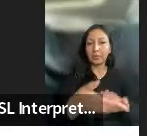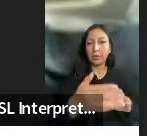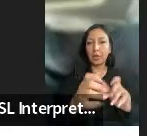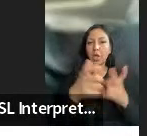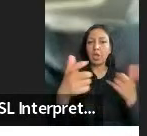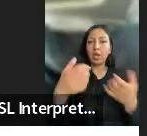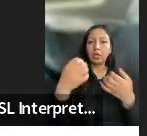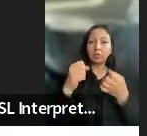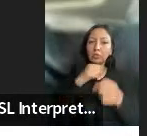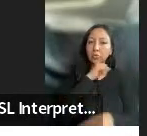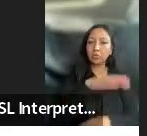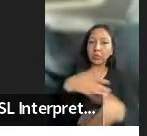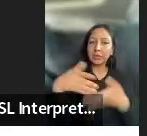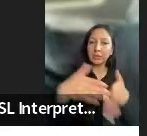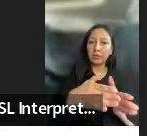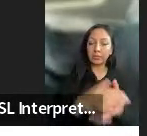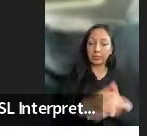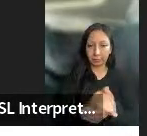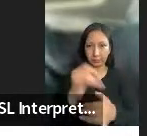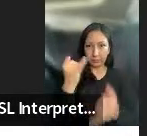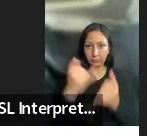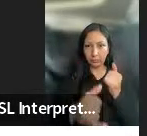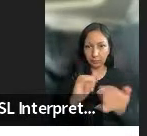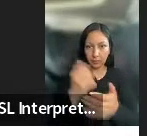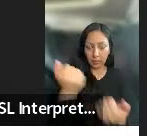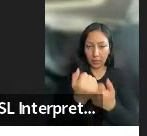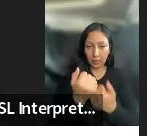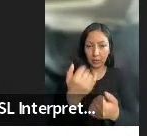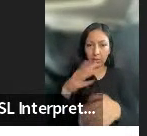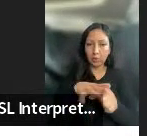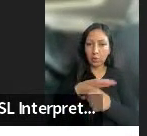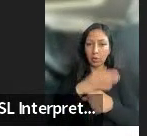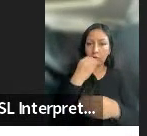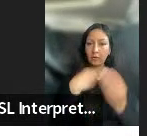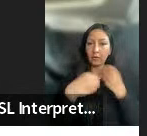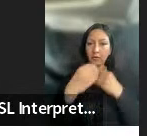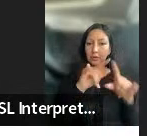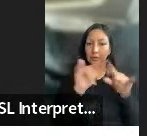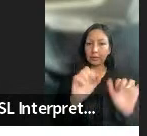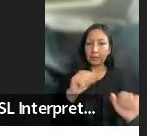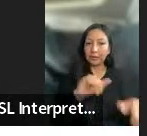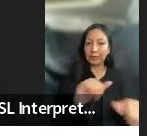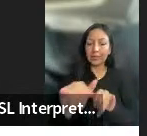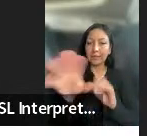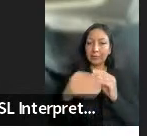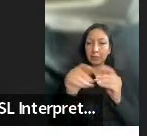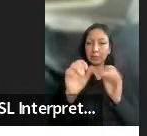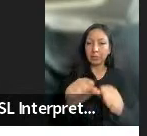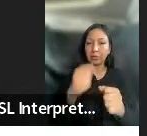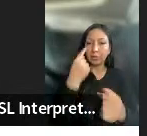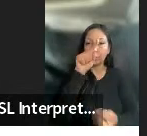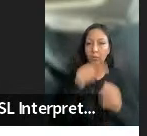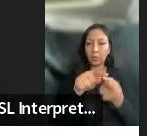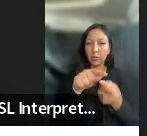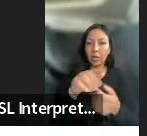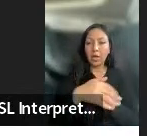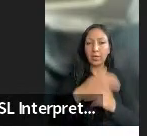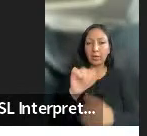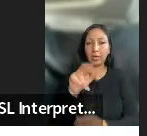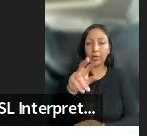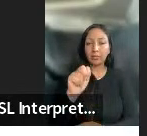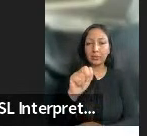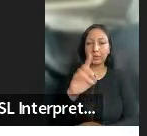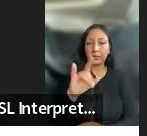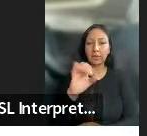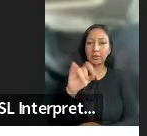stream. And finally, by supporting local food systems, we can also play a role in reducing the carbon dioxide emissions associated